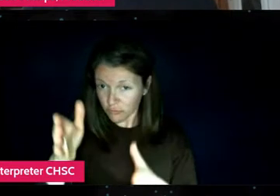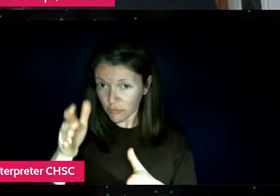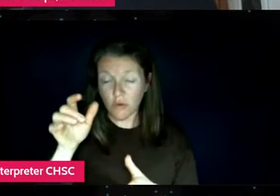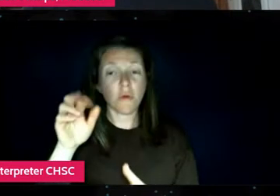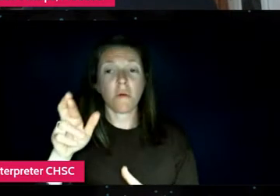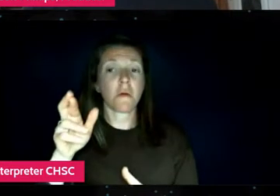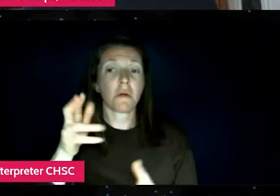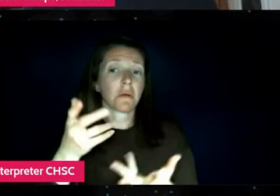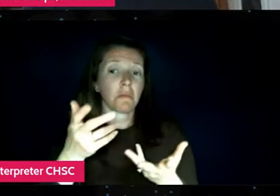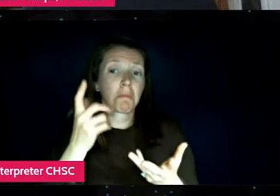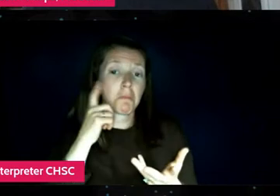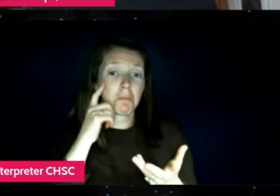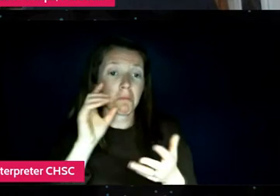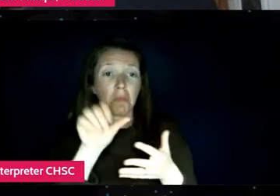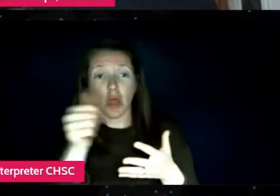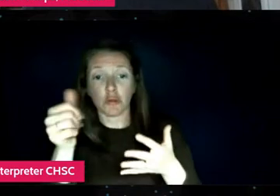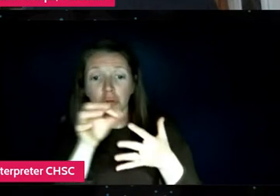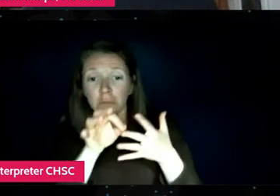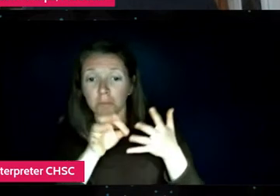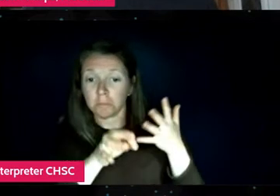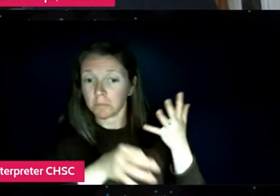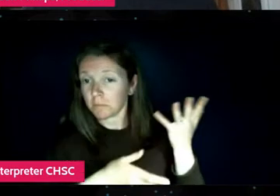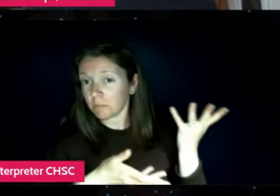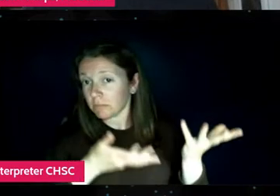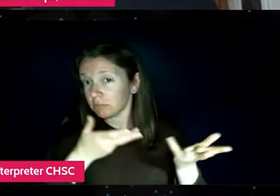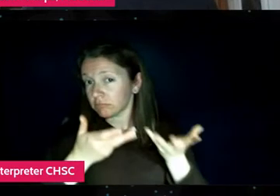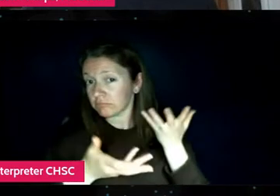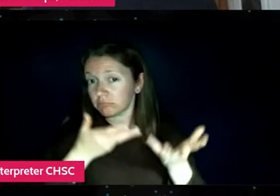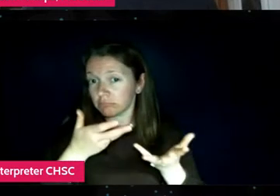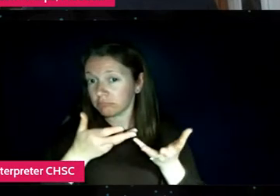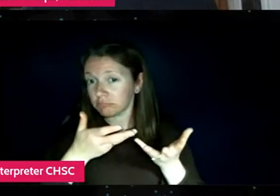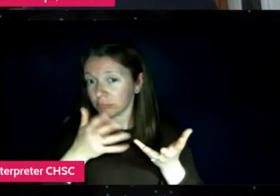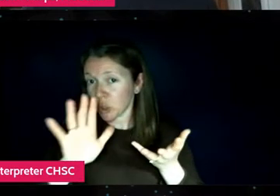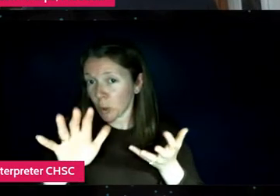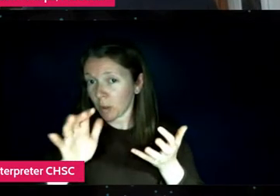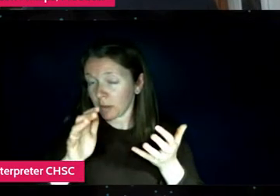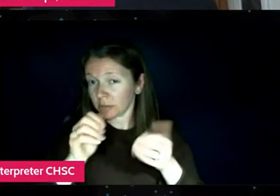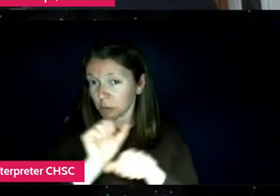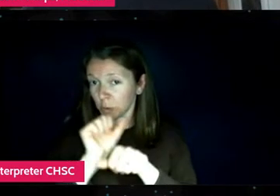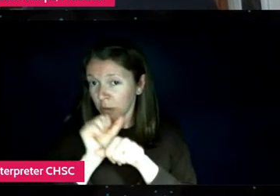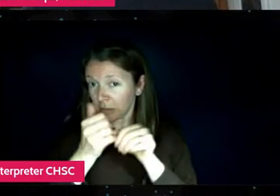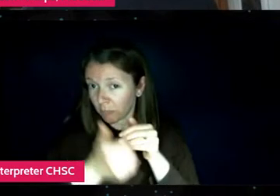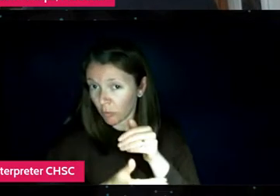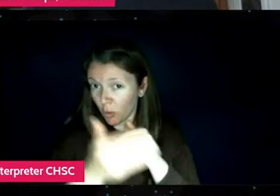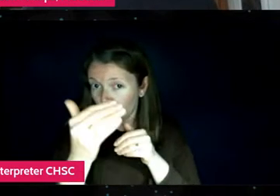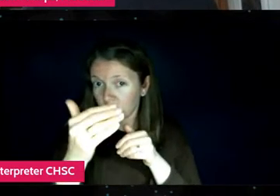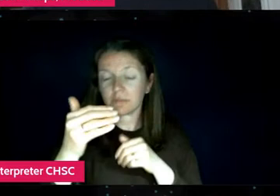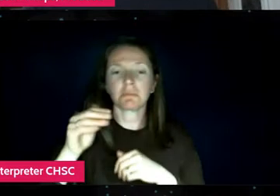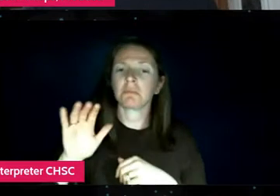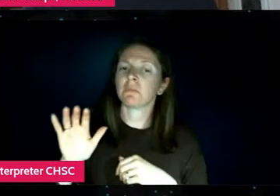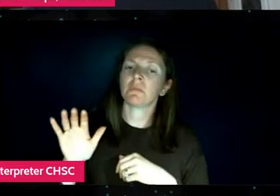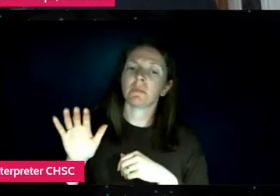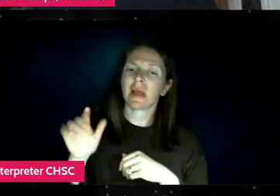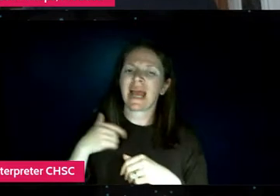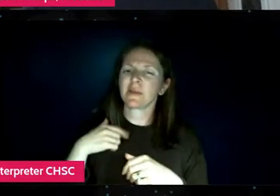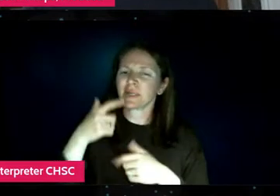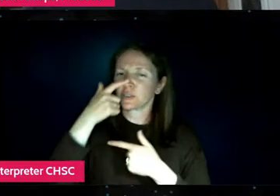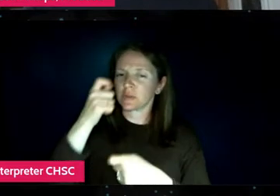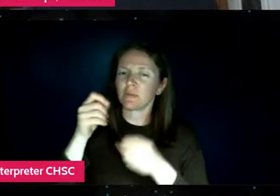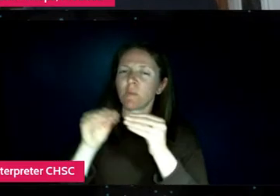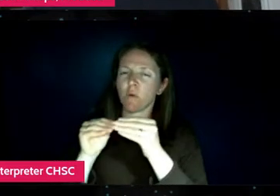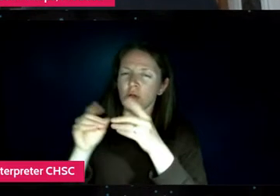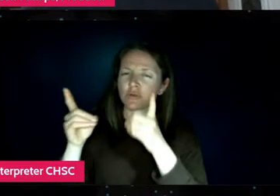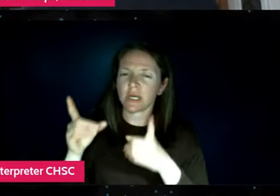whichever way the career flows for you? No, I'm interested in directing,